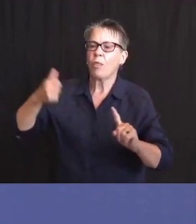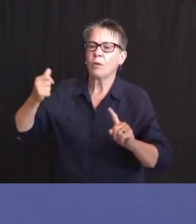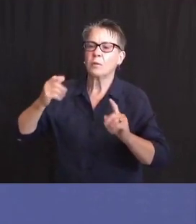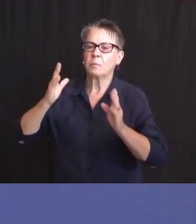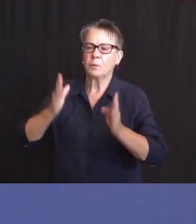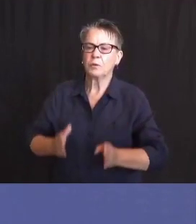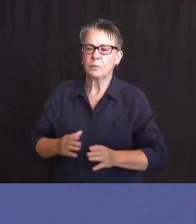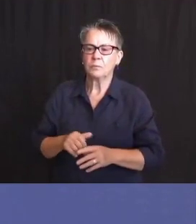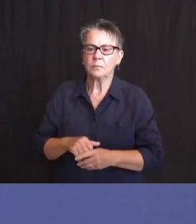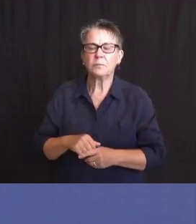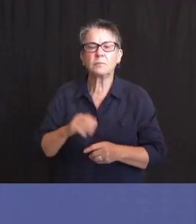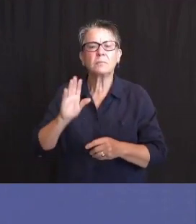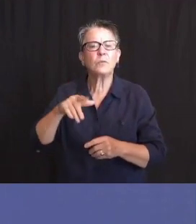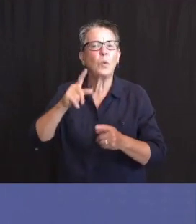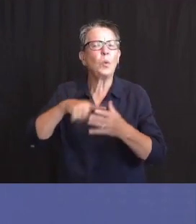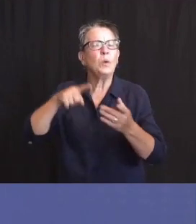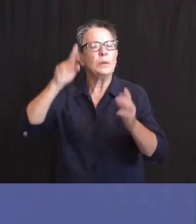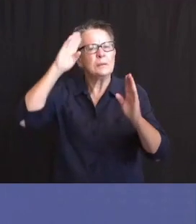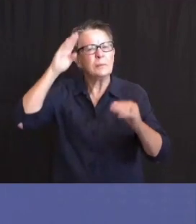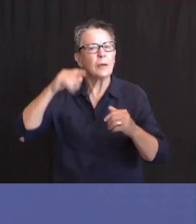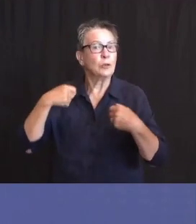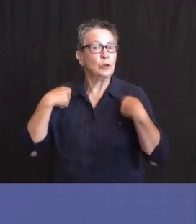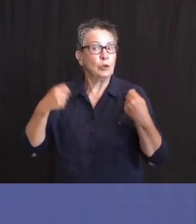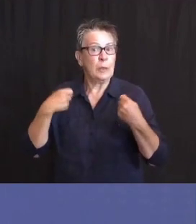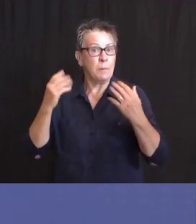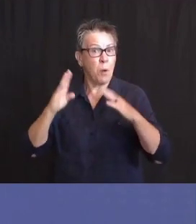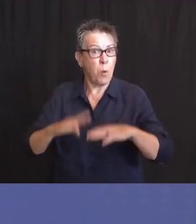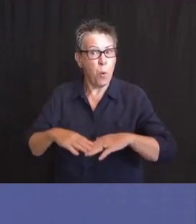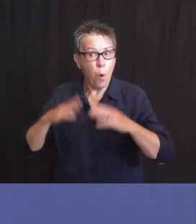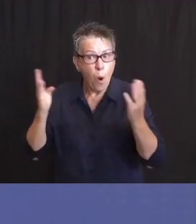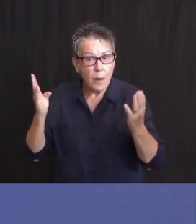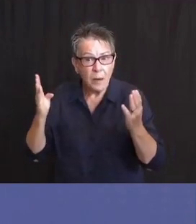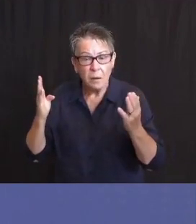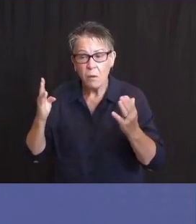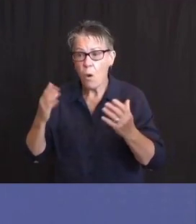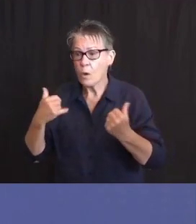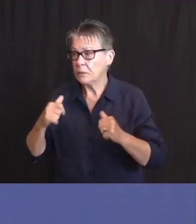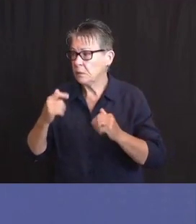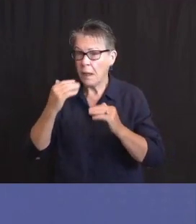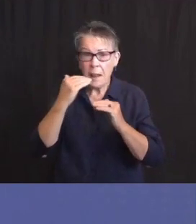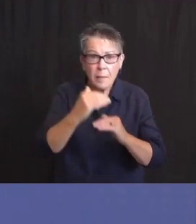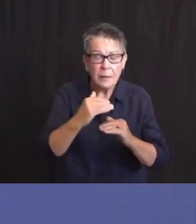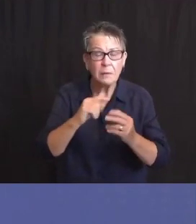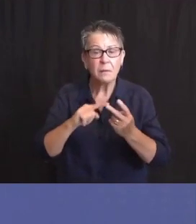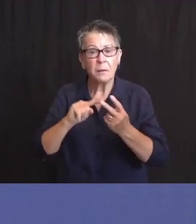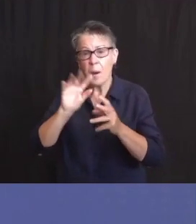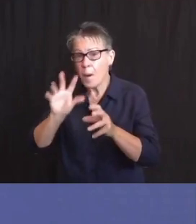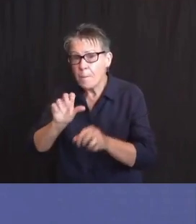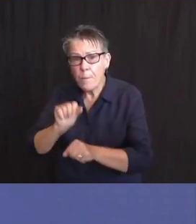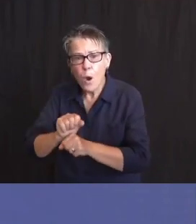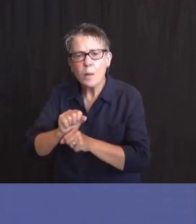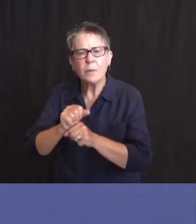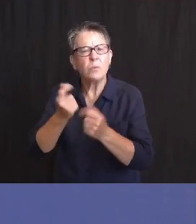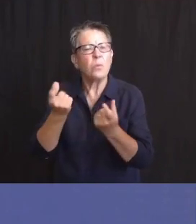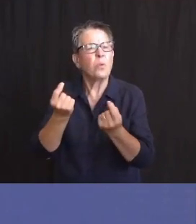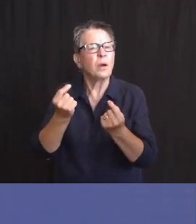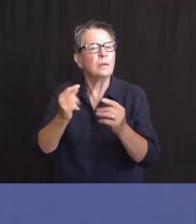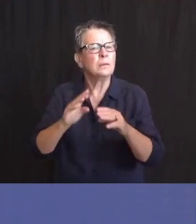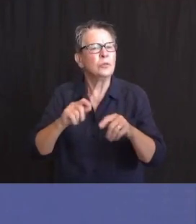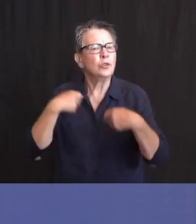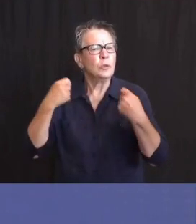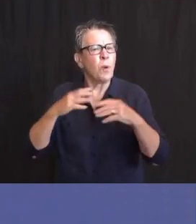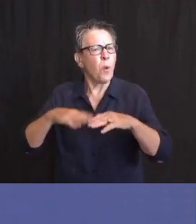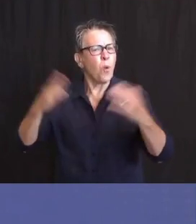considered reopening them with limited capacity or scheduled appointments? And from me, for yourself and the Commissioner, can you